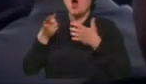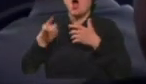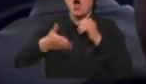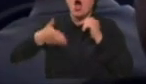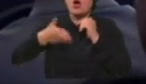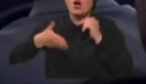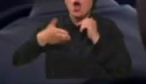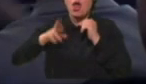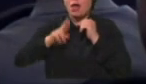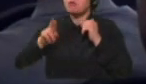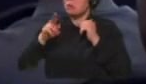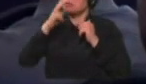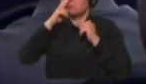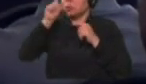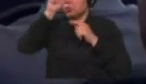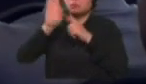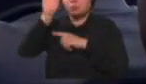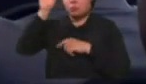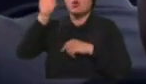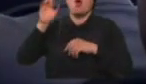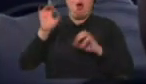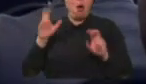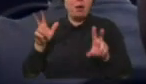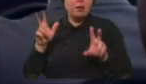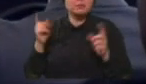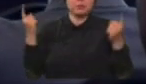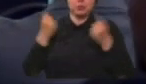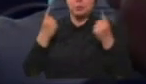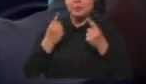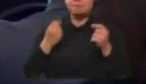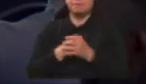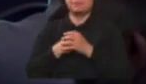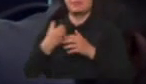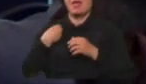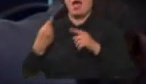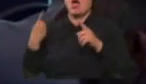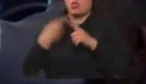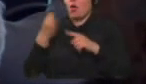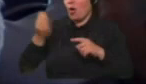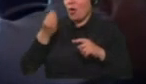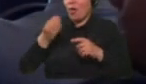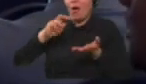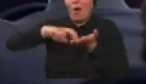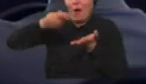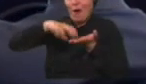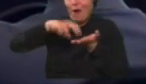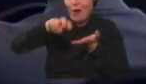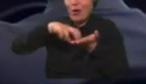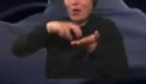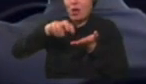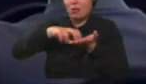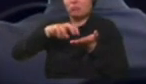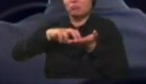rail. Okay, nice. I would add walking and cycling, but we're really focused on public transit today,